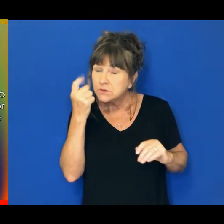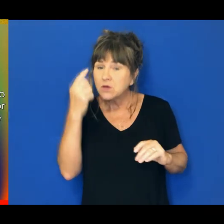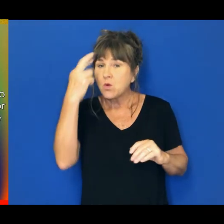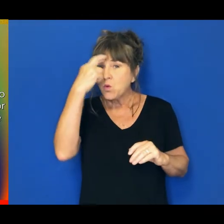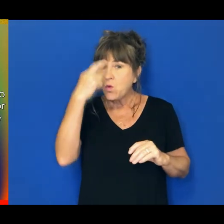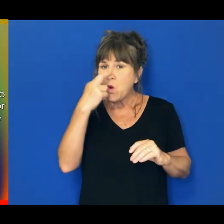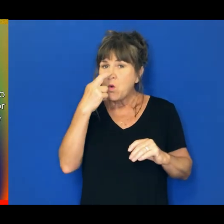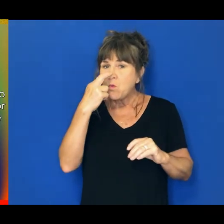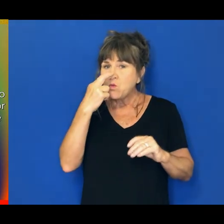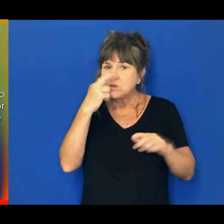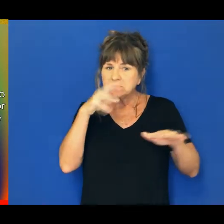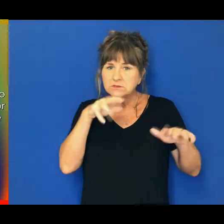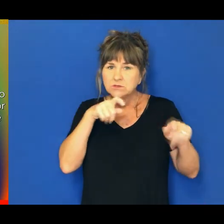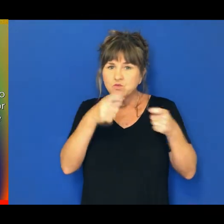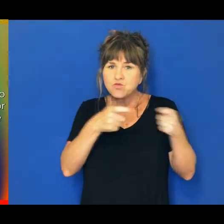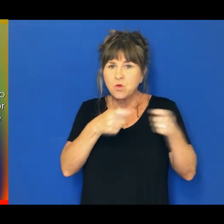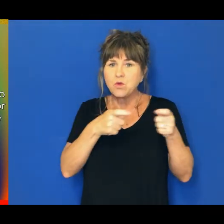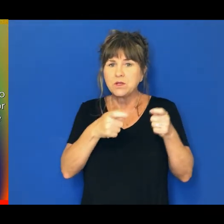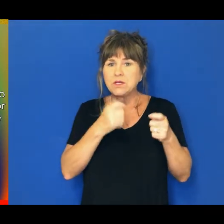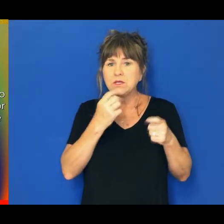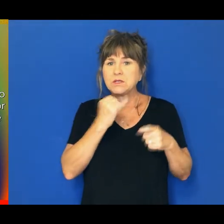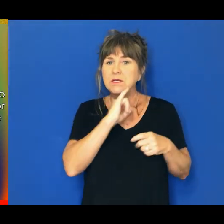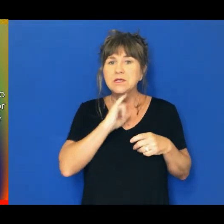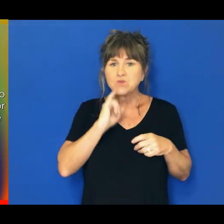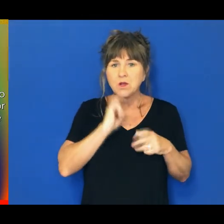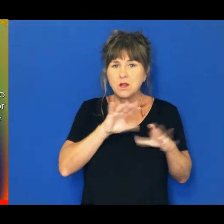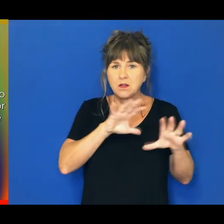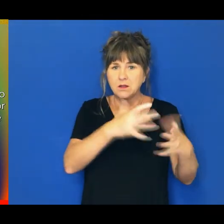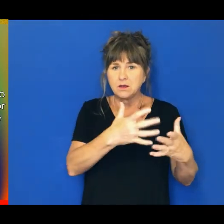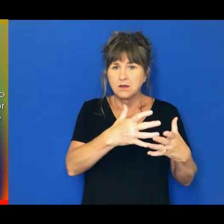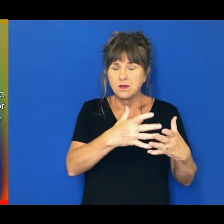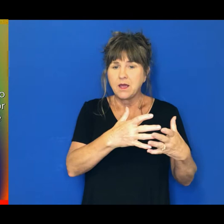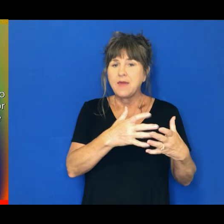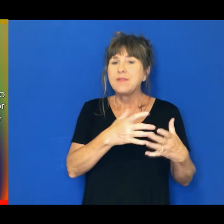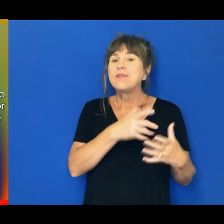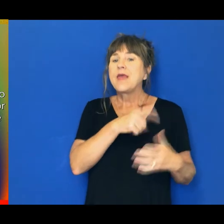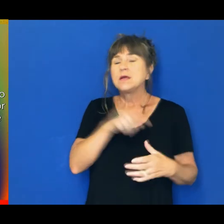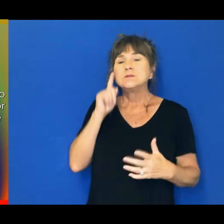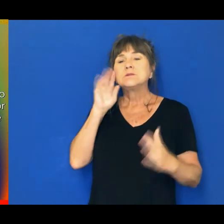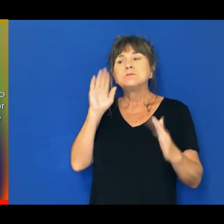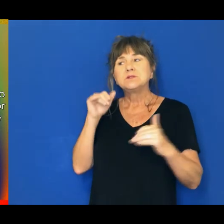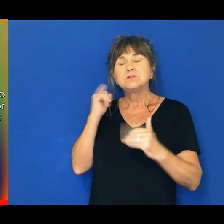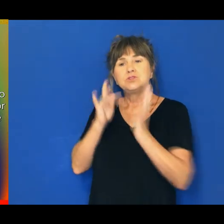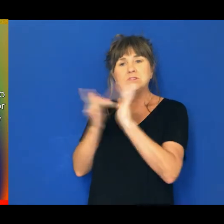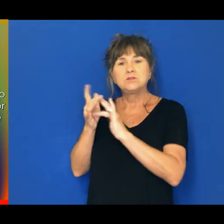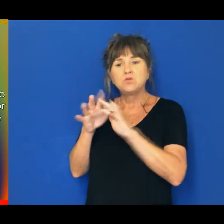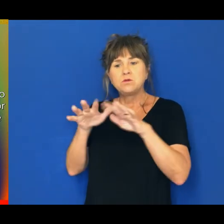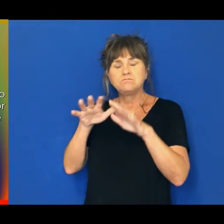his political kingdom. But Jesus comes and establishes his spiritual heavenly kingdom.